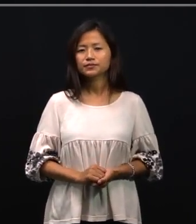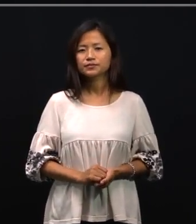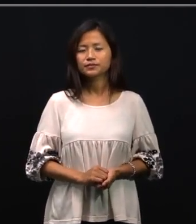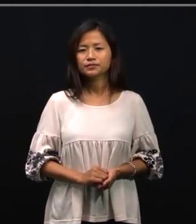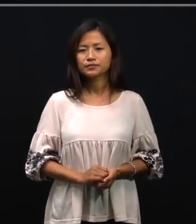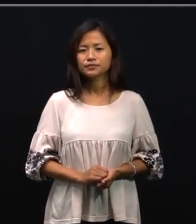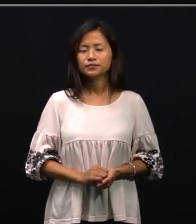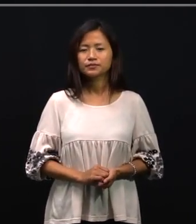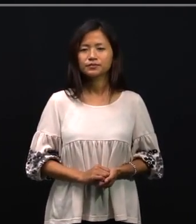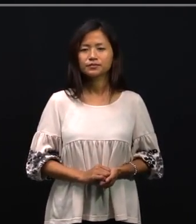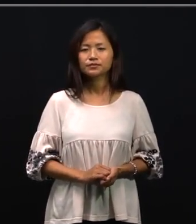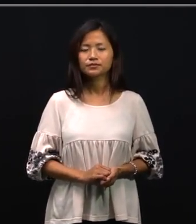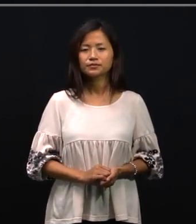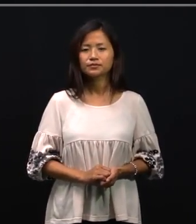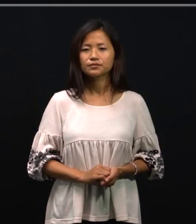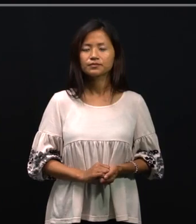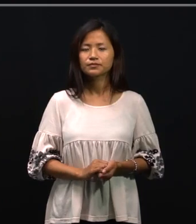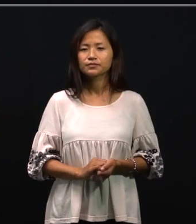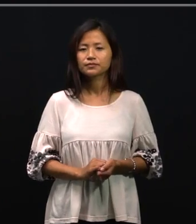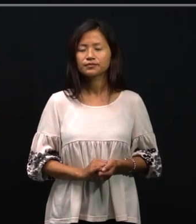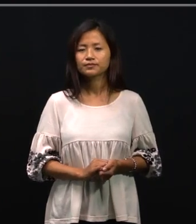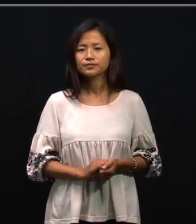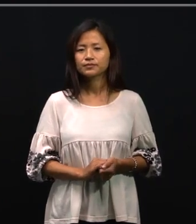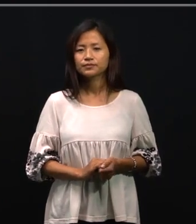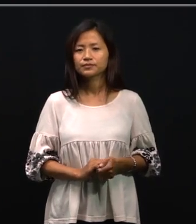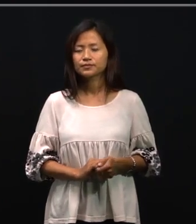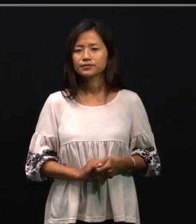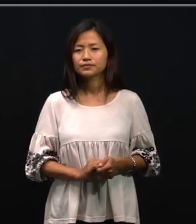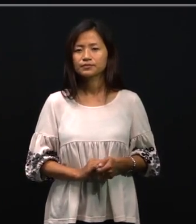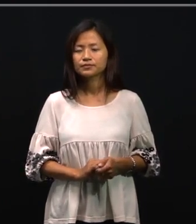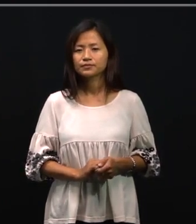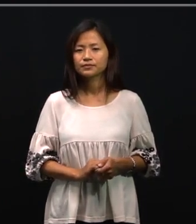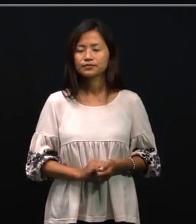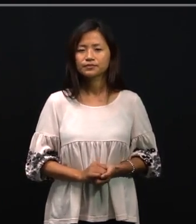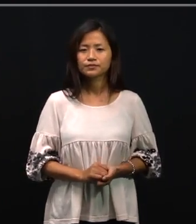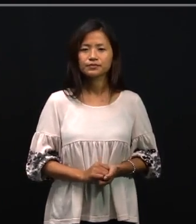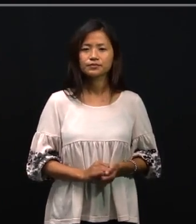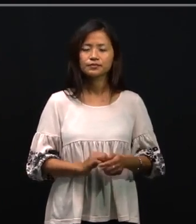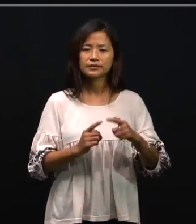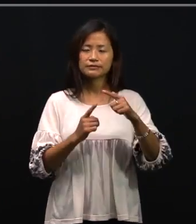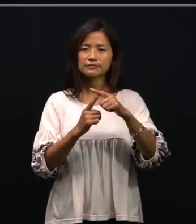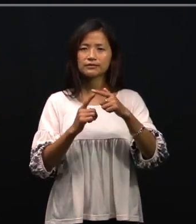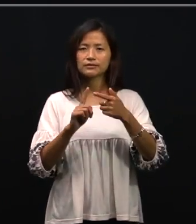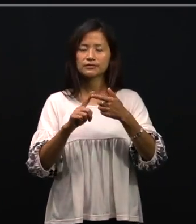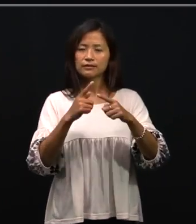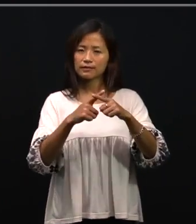as taxonomy. And taxonomy is derived from two Greek words. Taxis